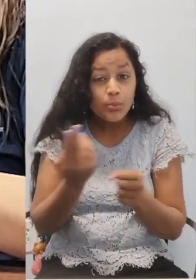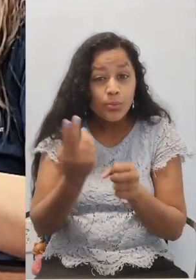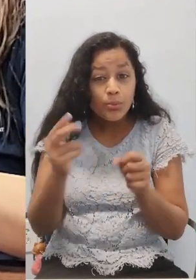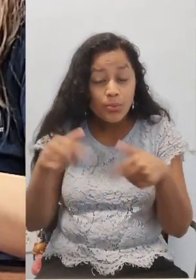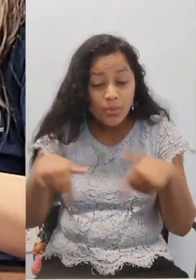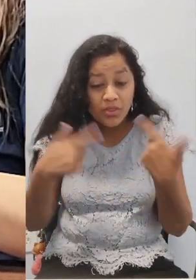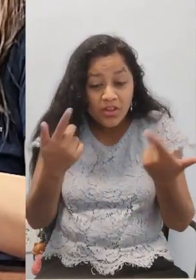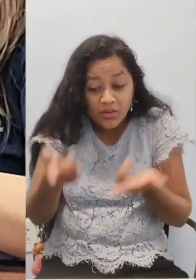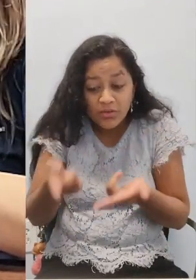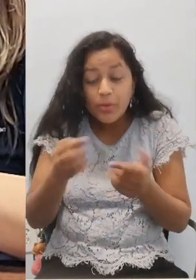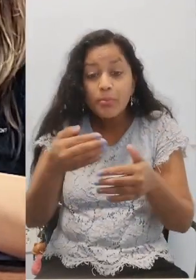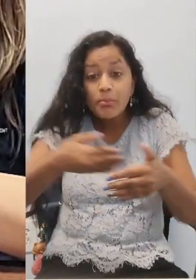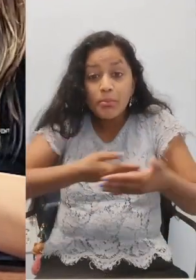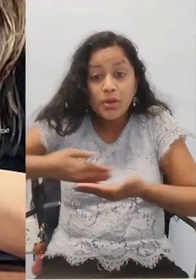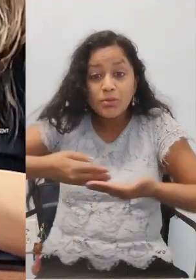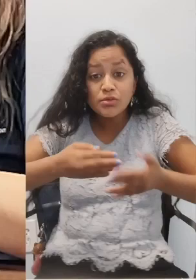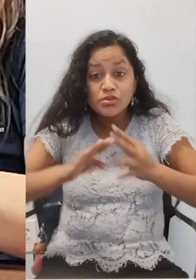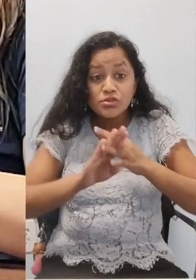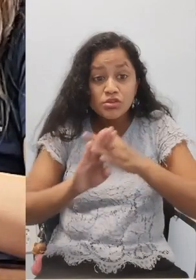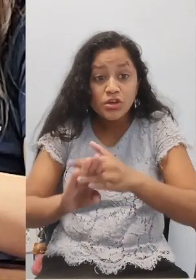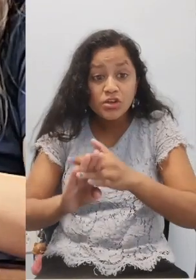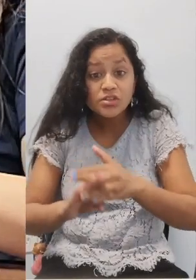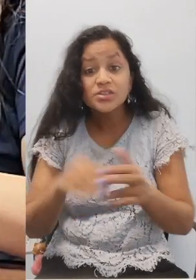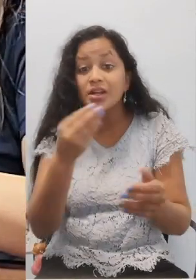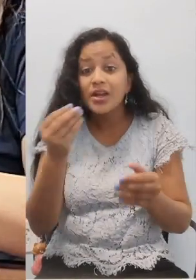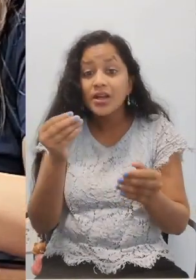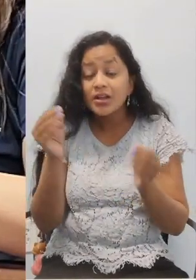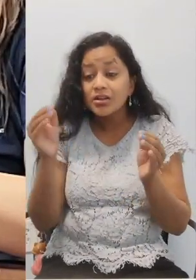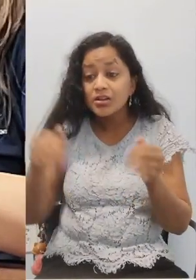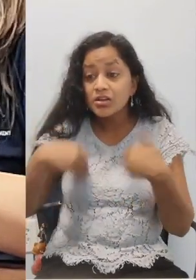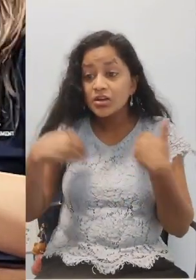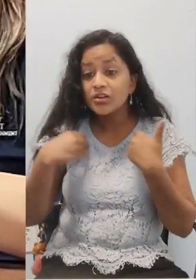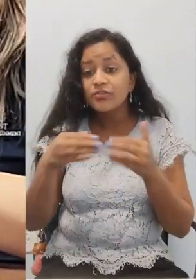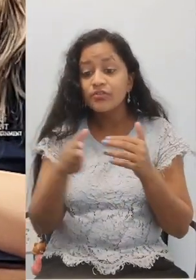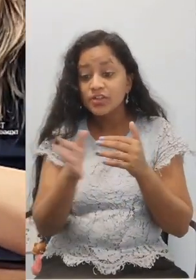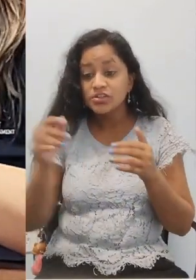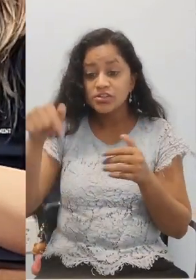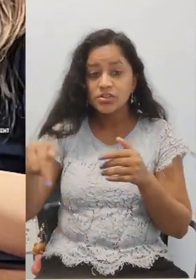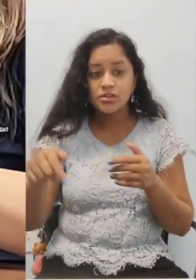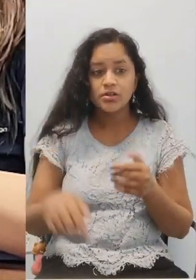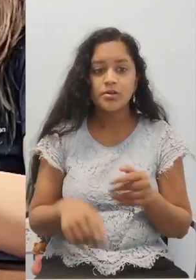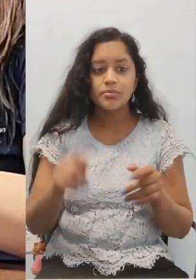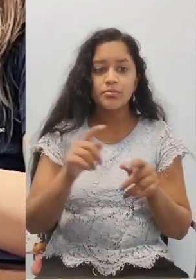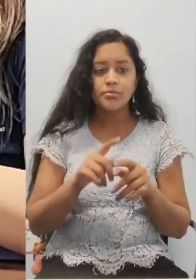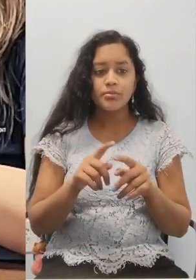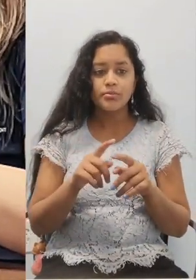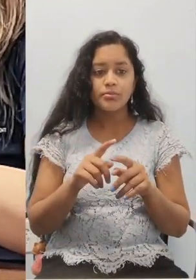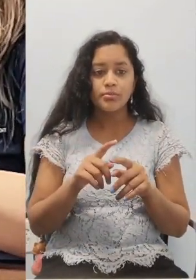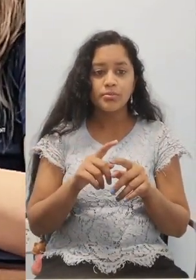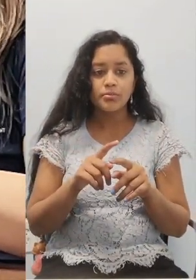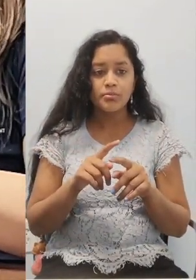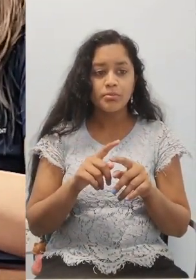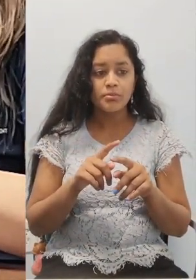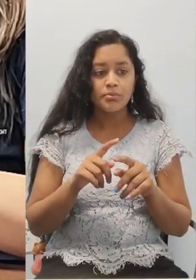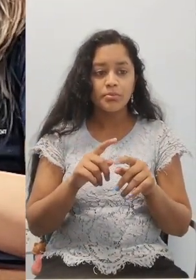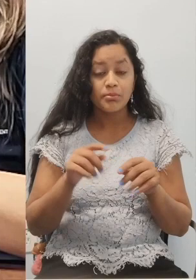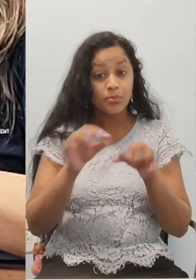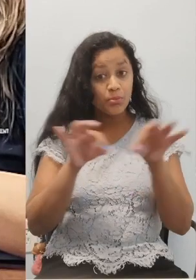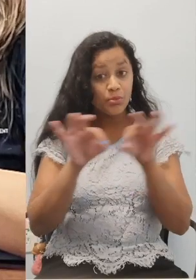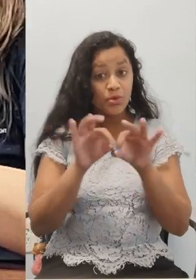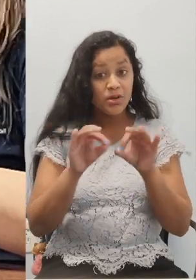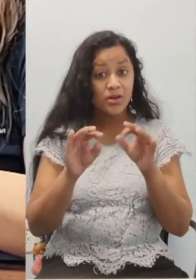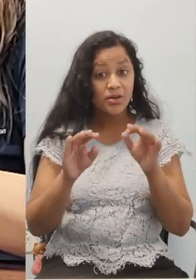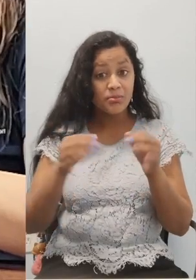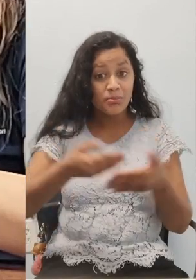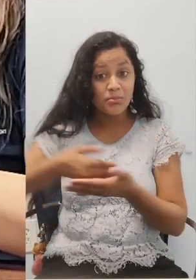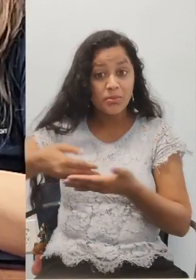habitat for young fish, but also baby sharks. And baby sharks are not getting any parental